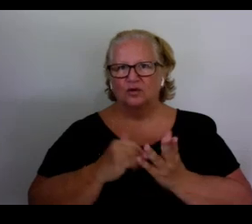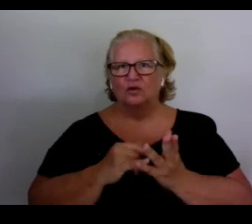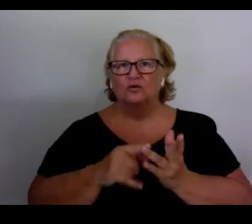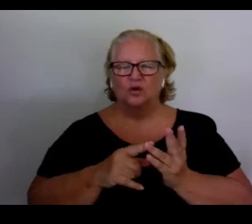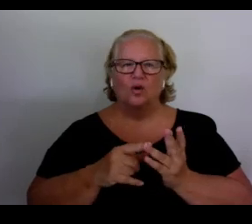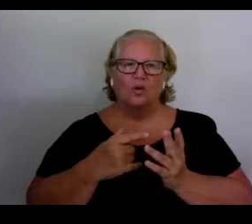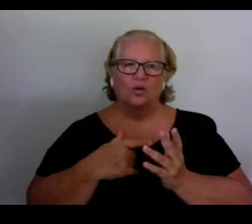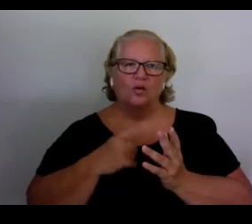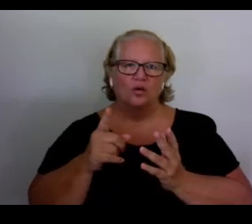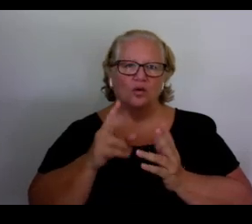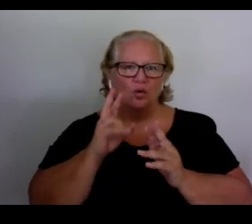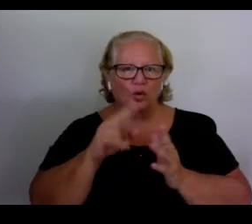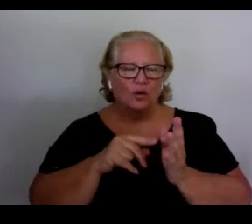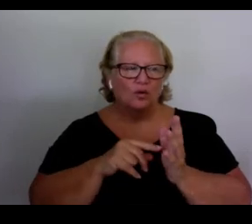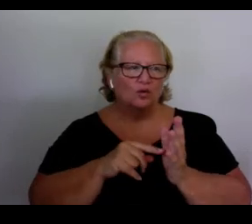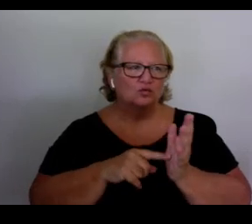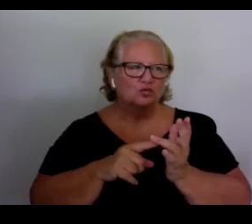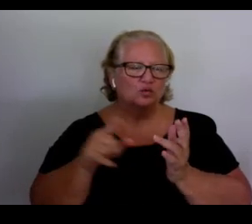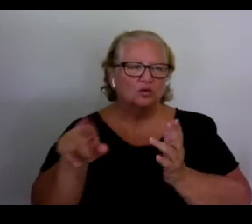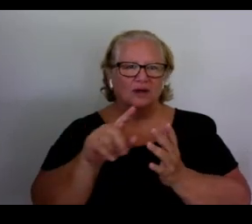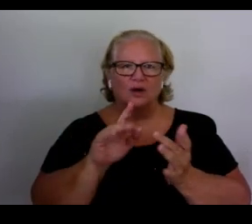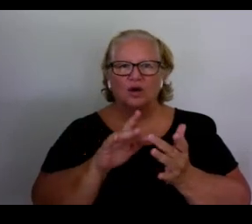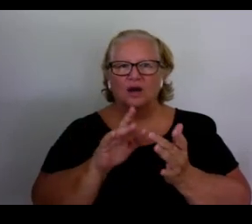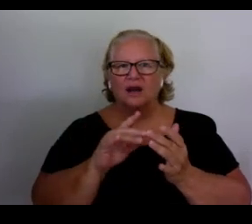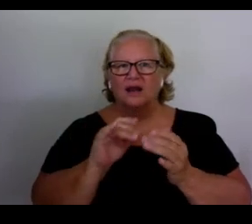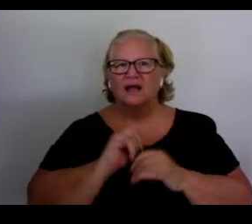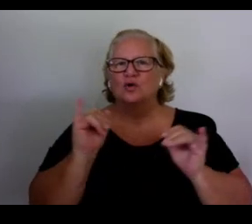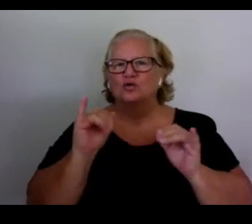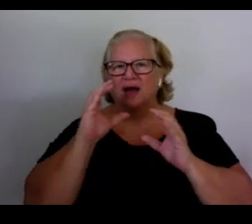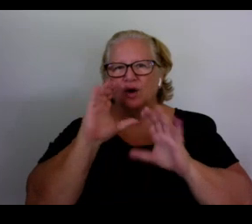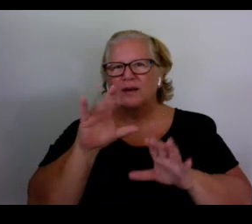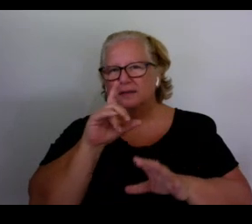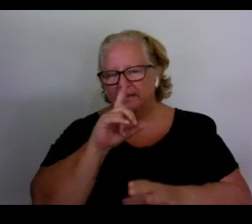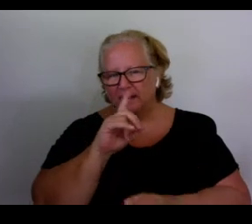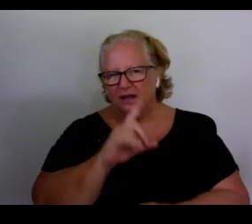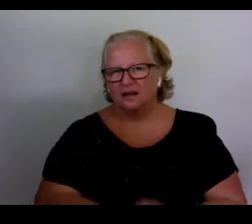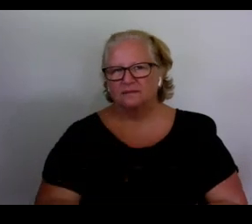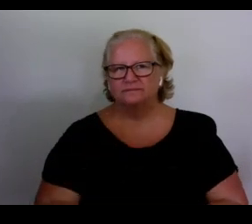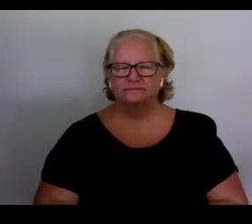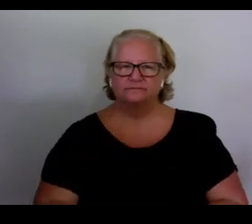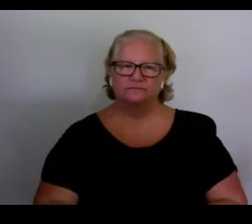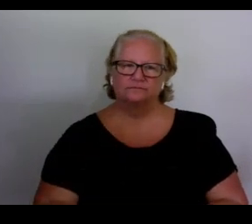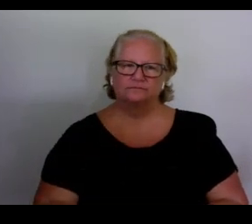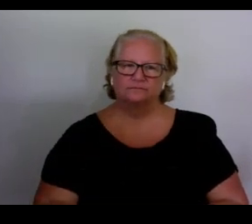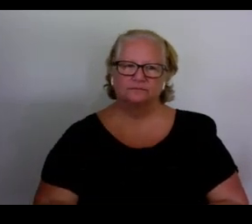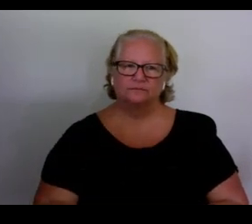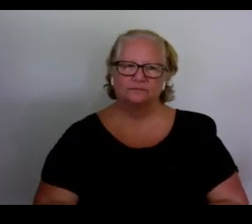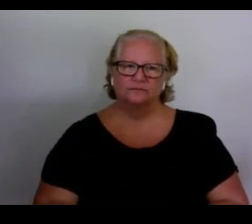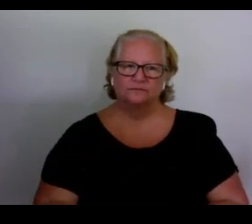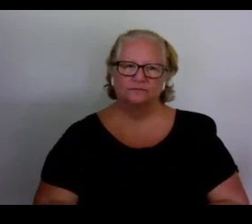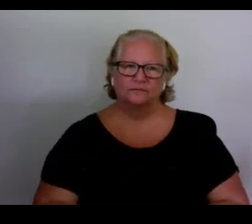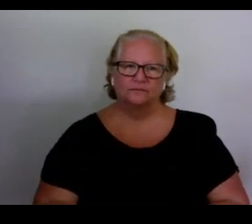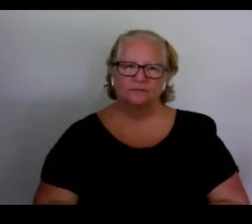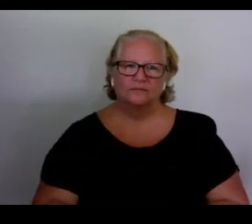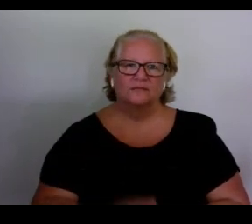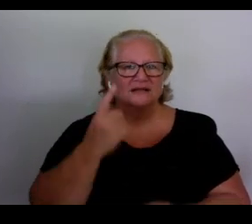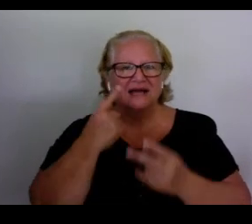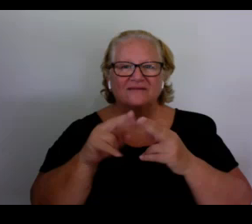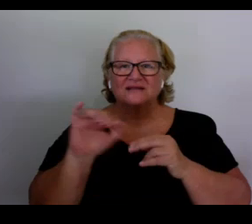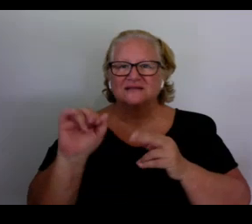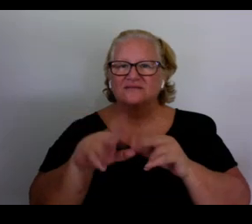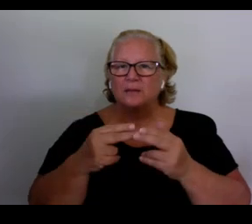we're looking at putting him in touch with emergency accommodation people and seeing whether his family can help him out with